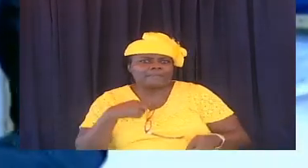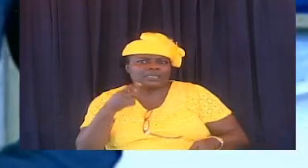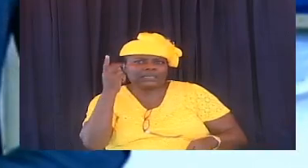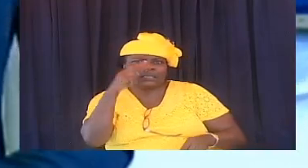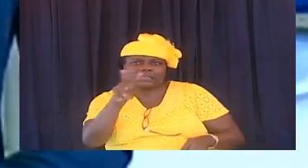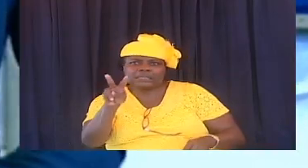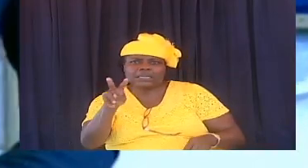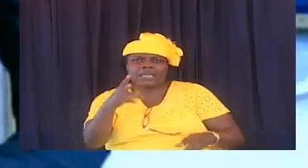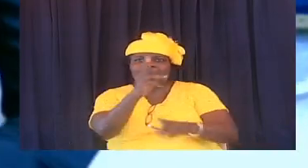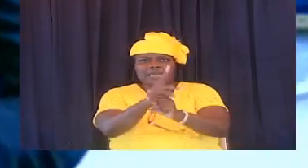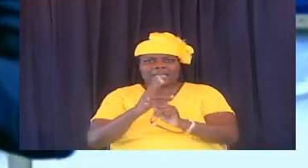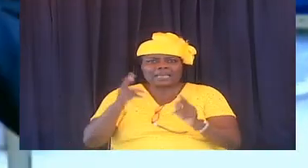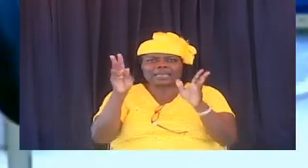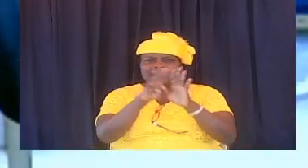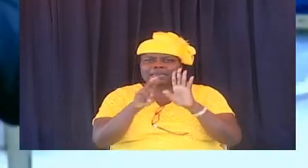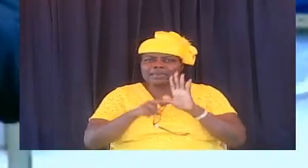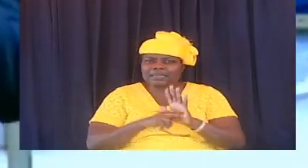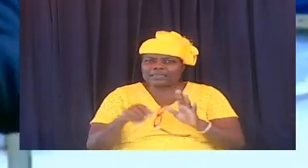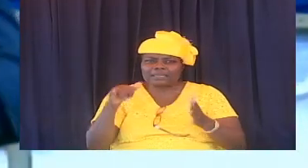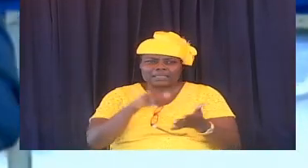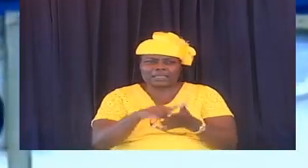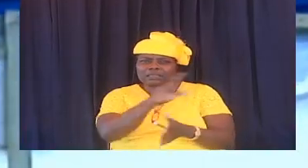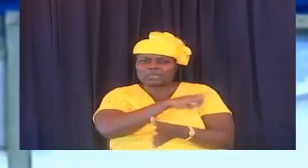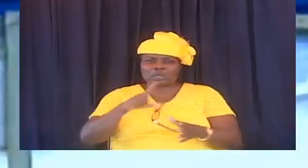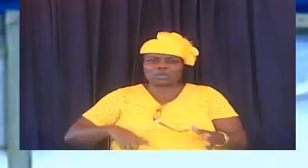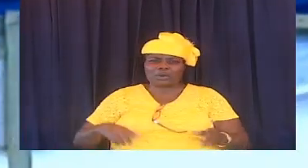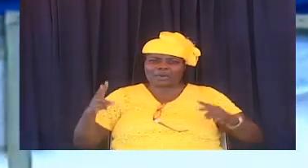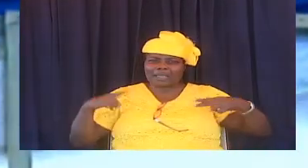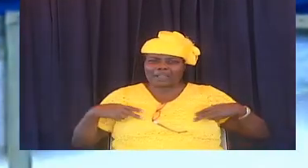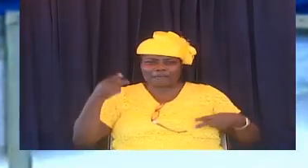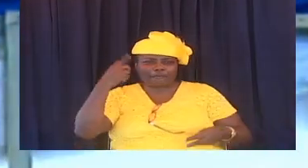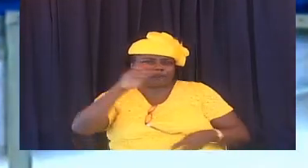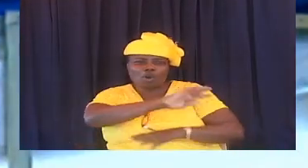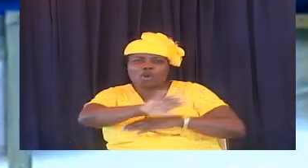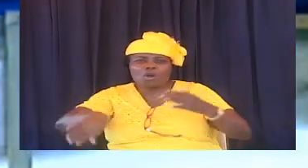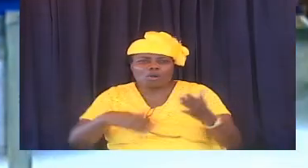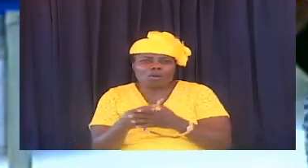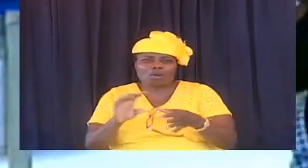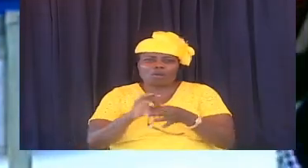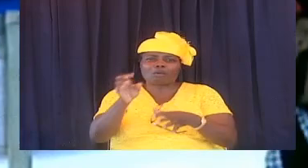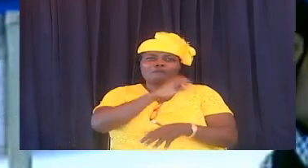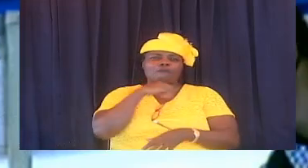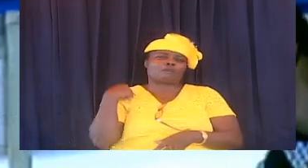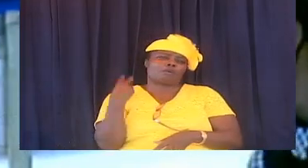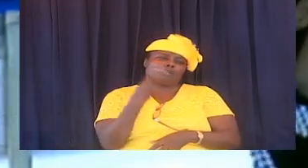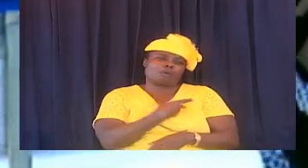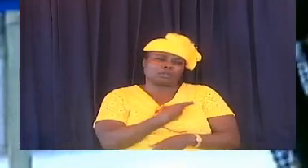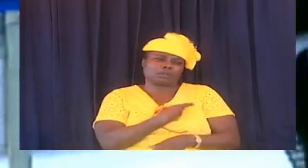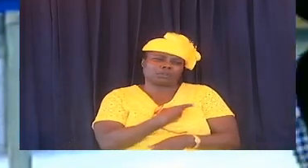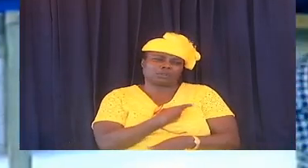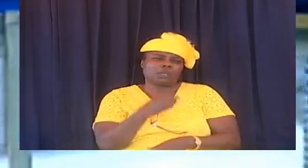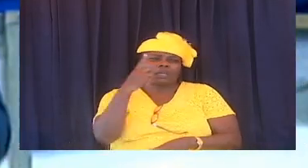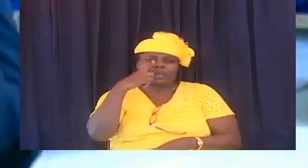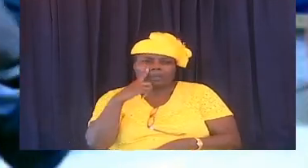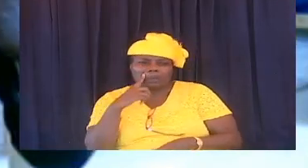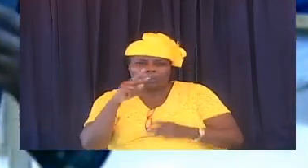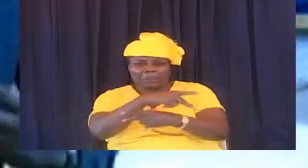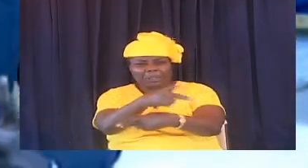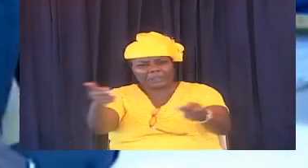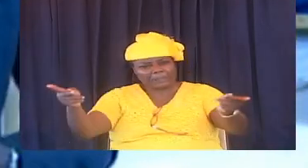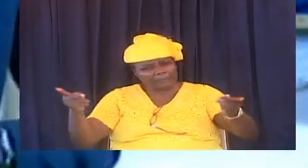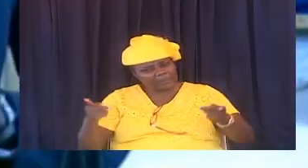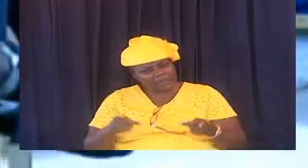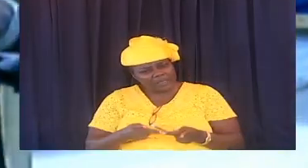us. If we might know the story of David well, and we may have heard about Lodibar in present day. When we talk